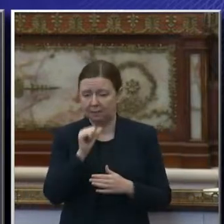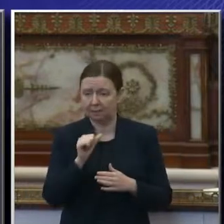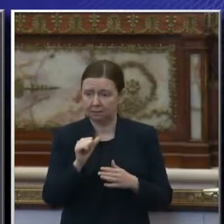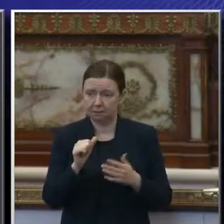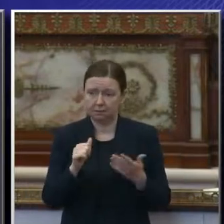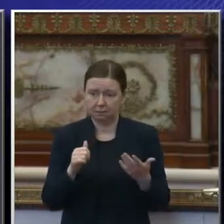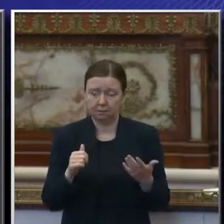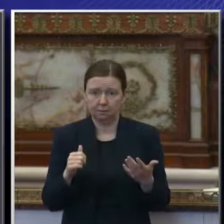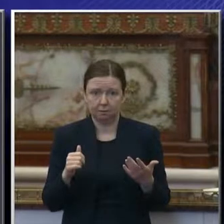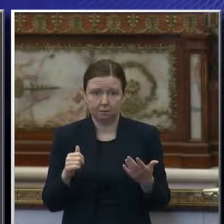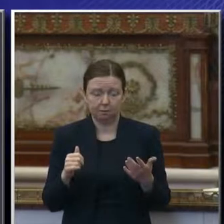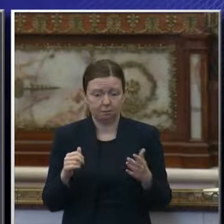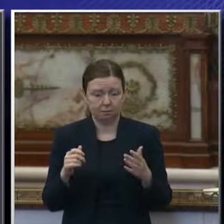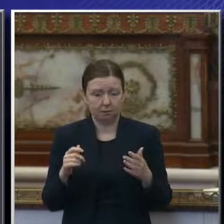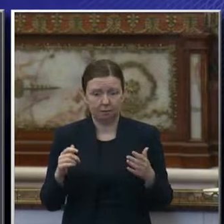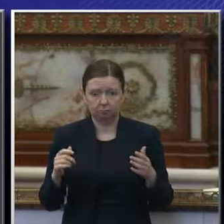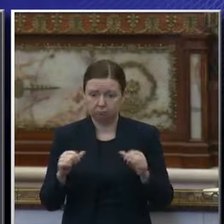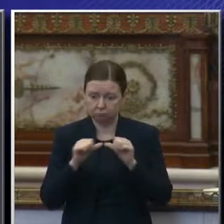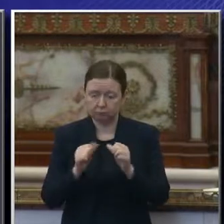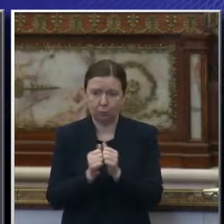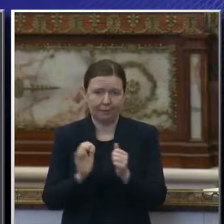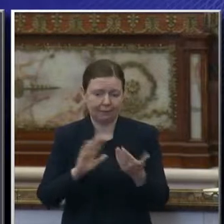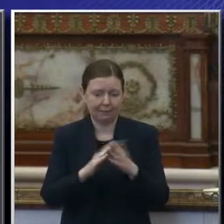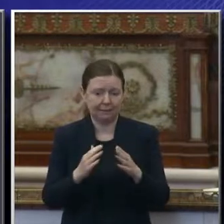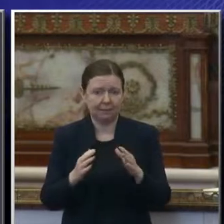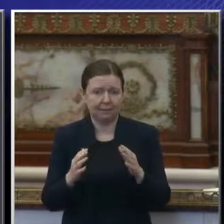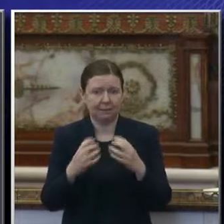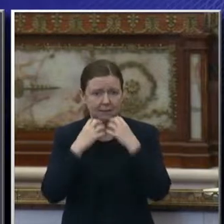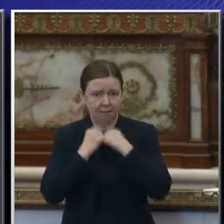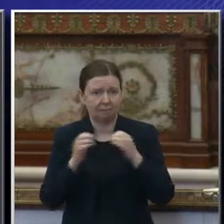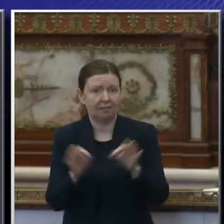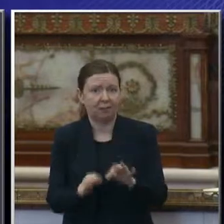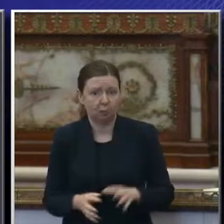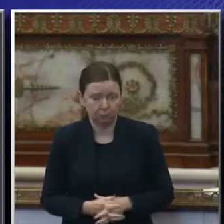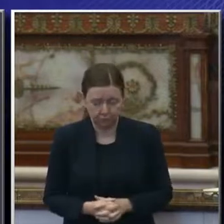consistent with our city's values.